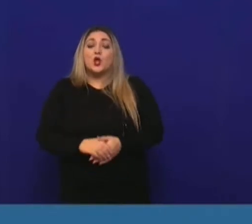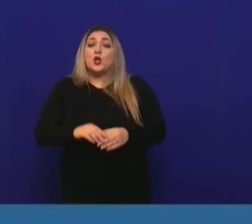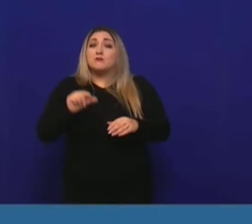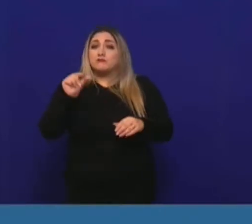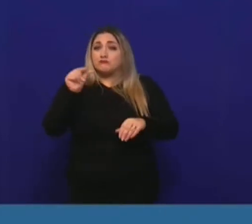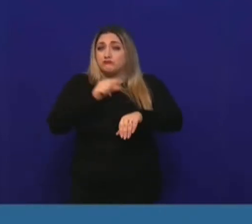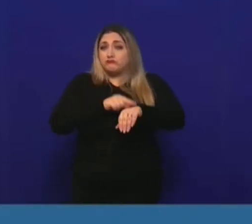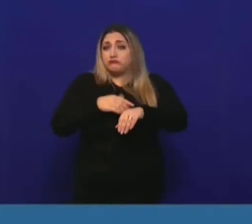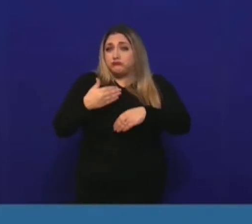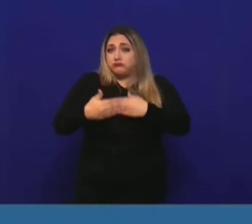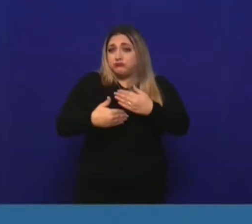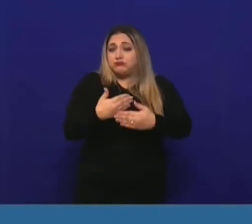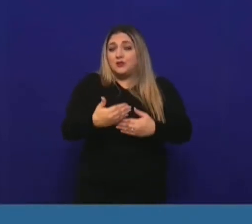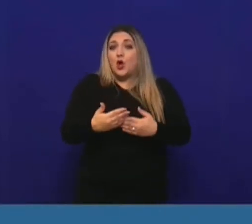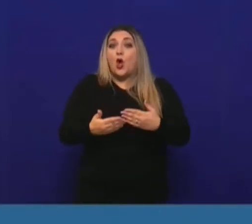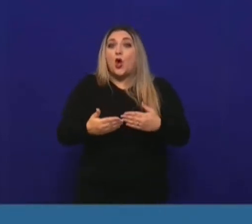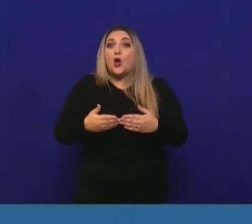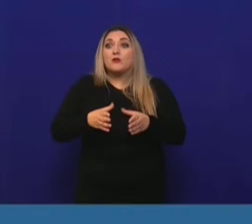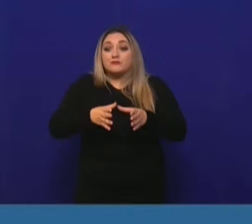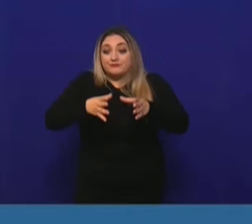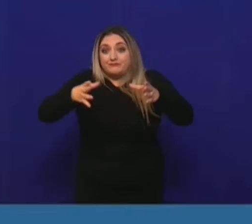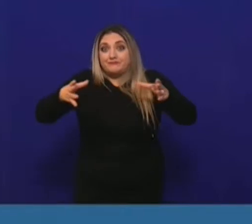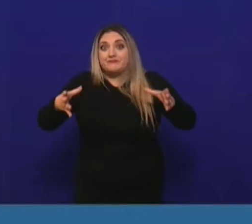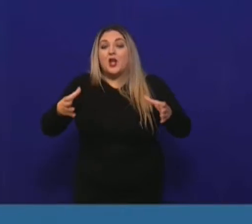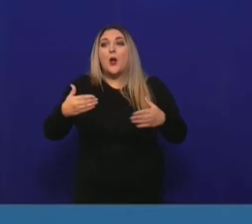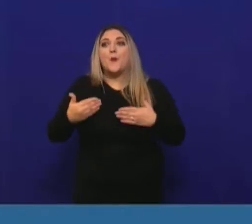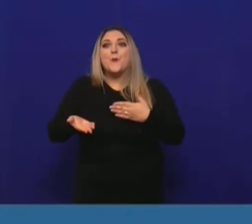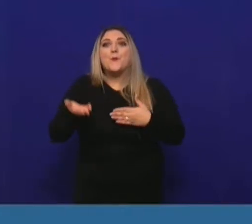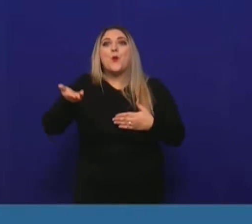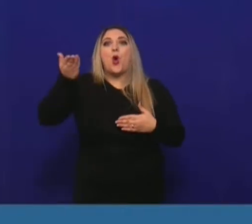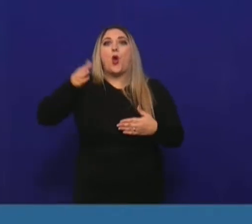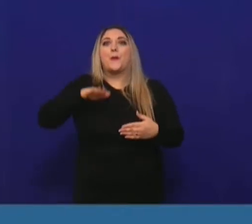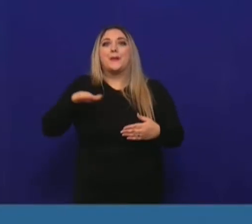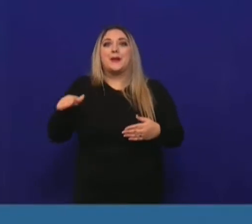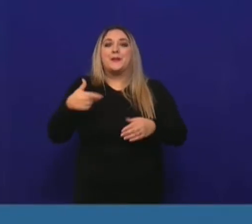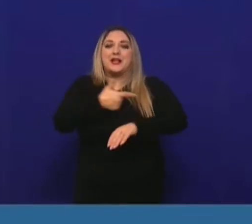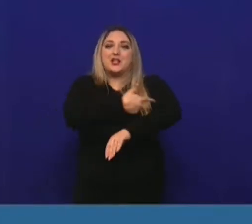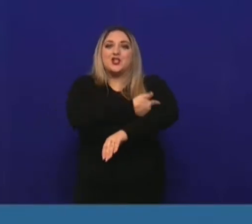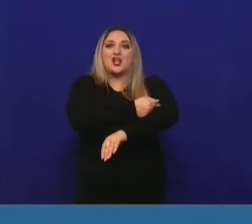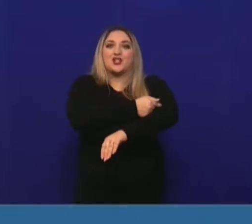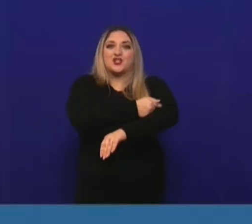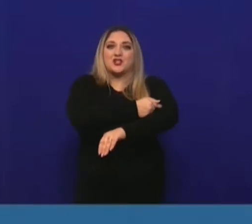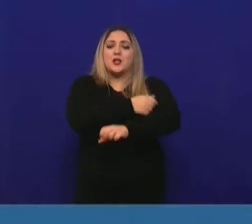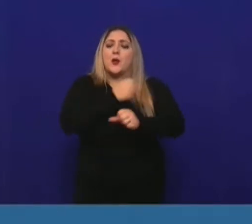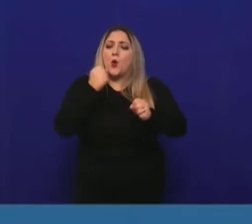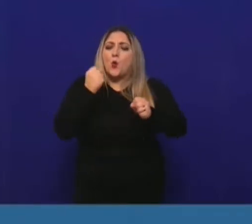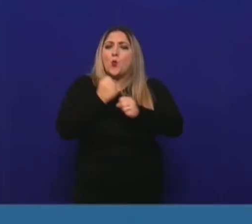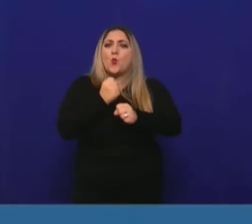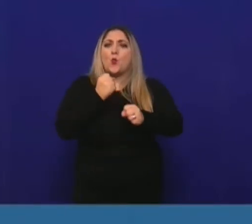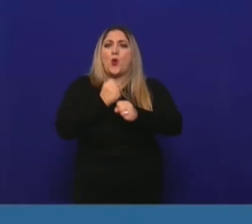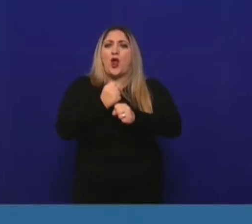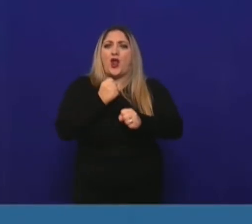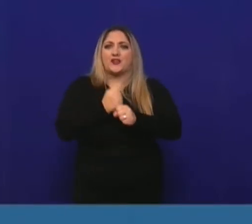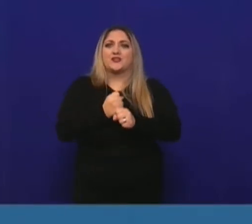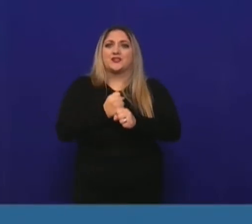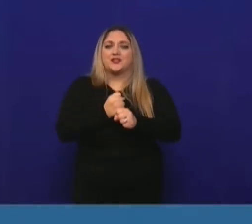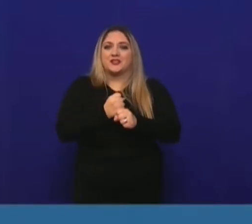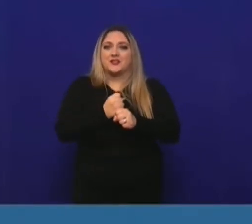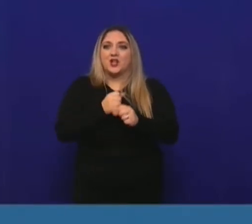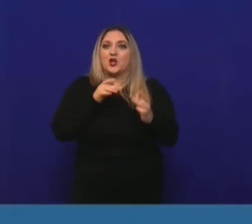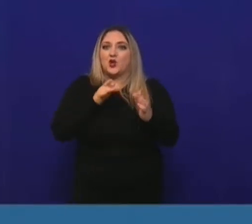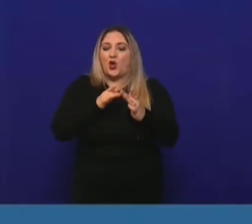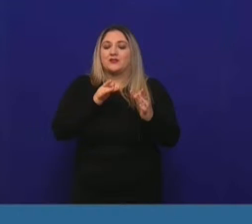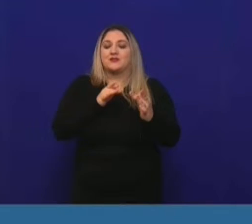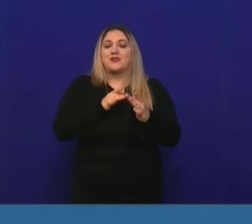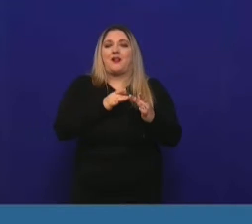rolling over into other vaccination groups, including the frontliners, and also sending